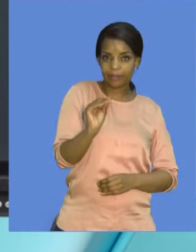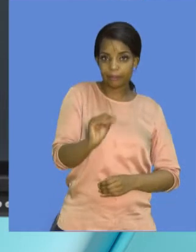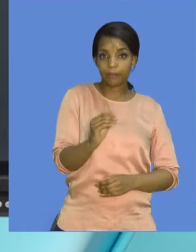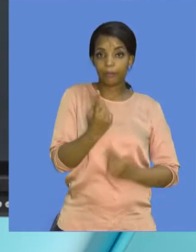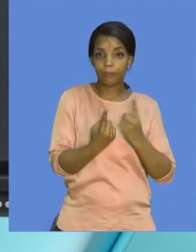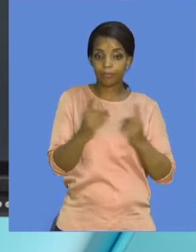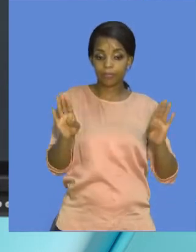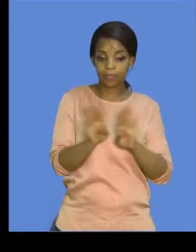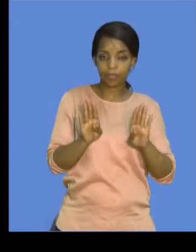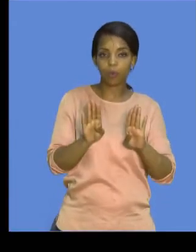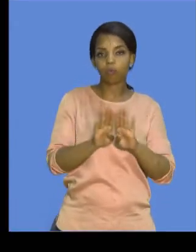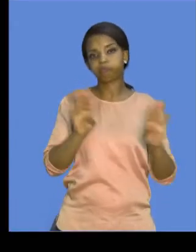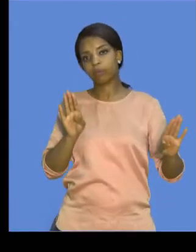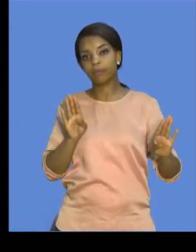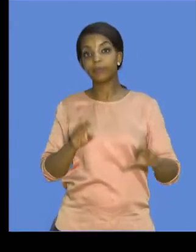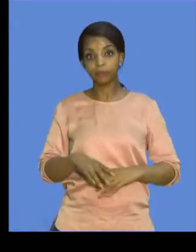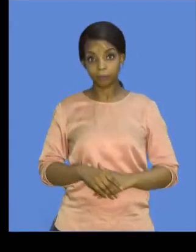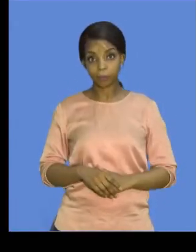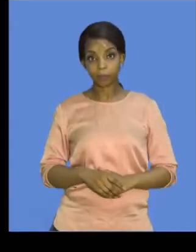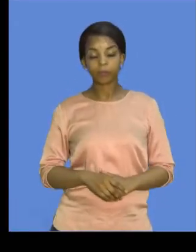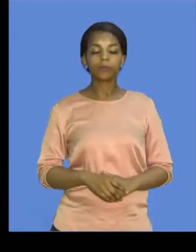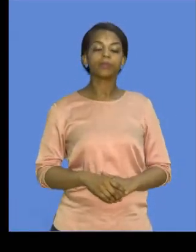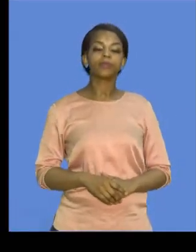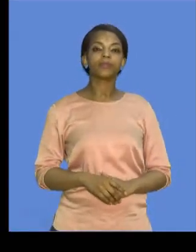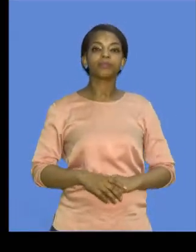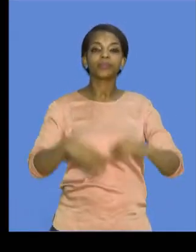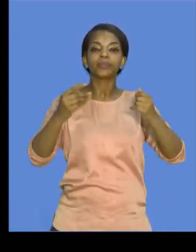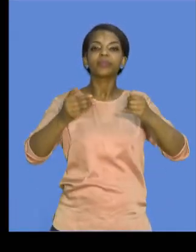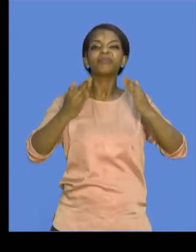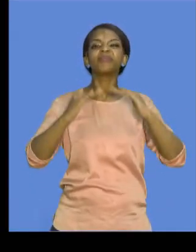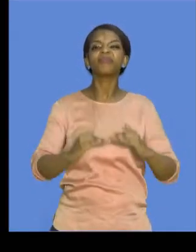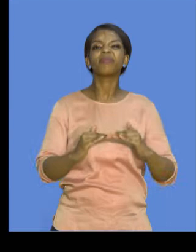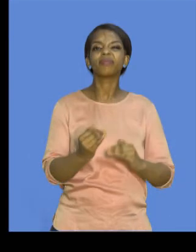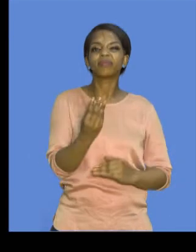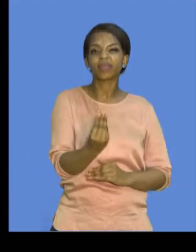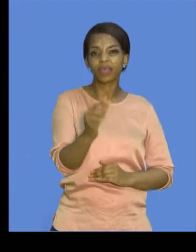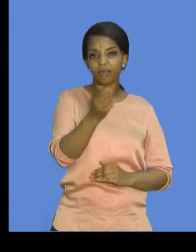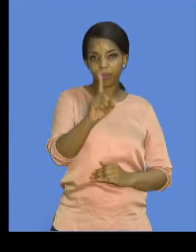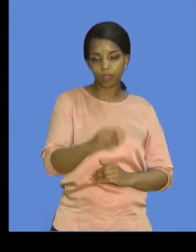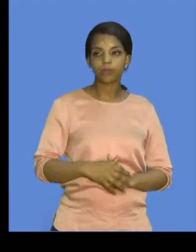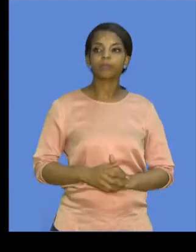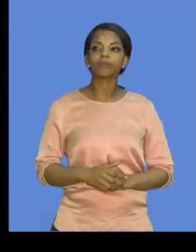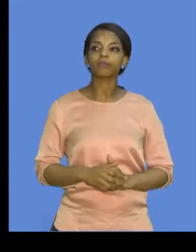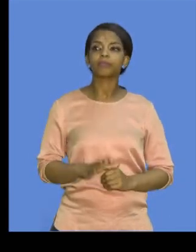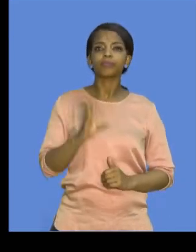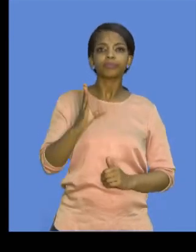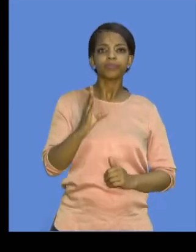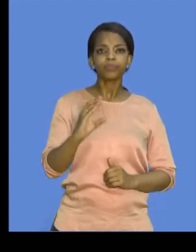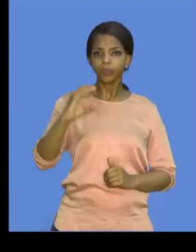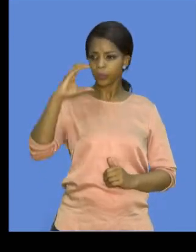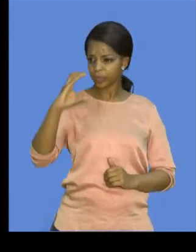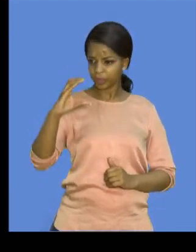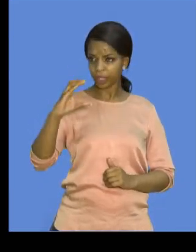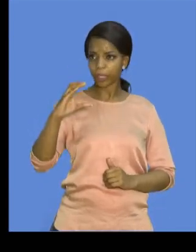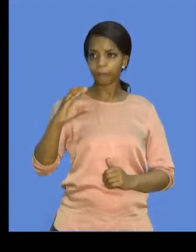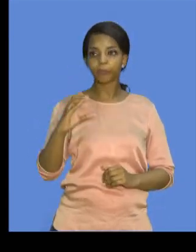charges in space. All right, okay, so there is a force of attraction. So we've got the force by C on